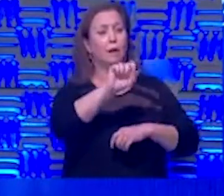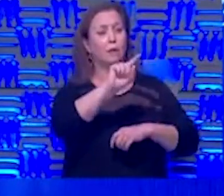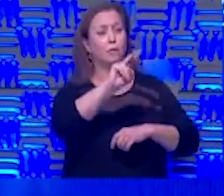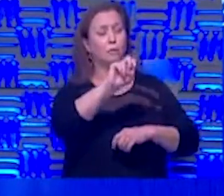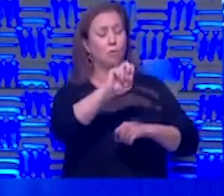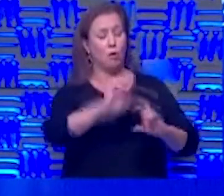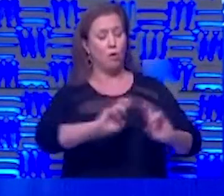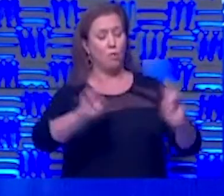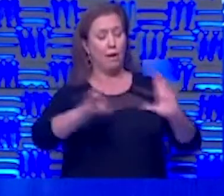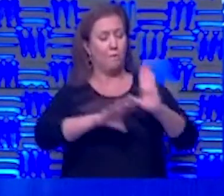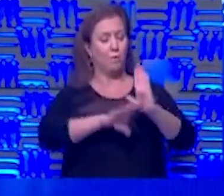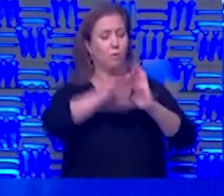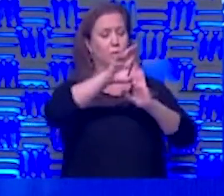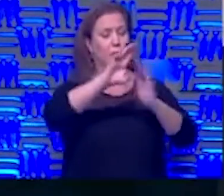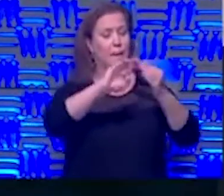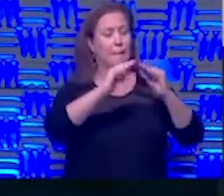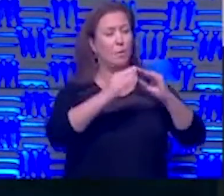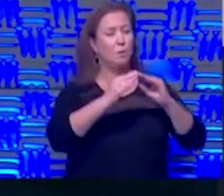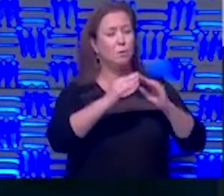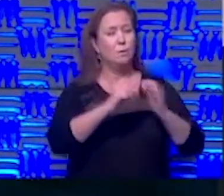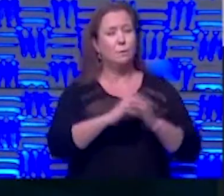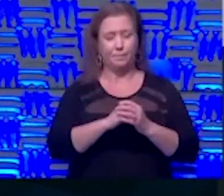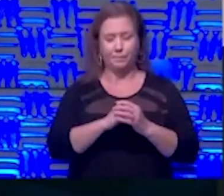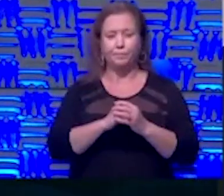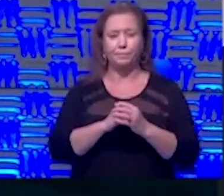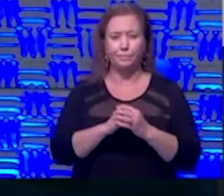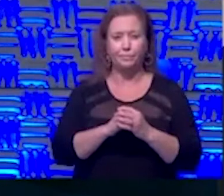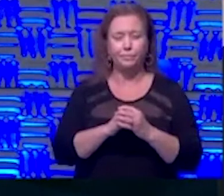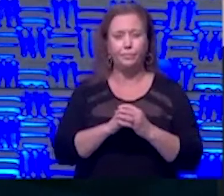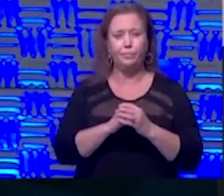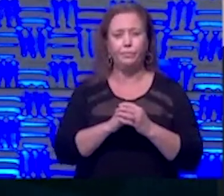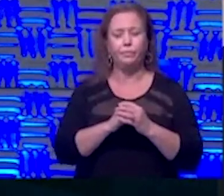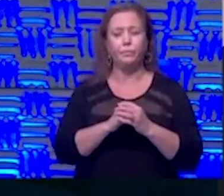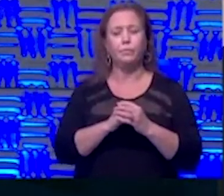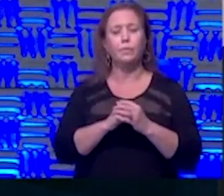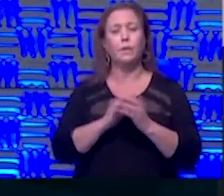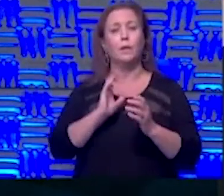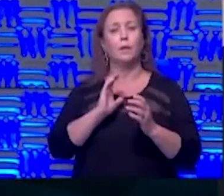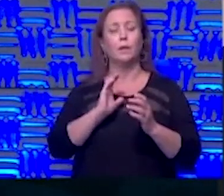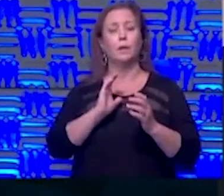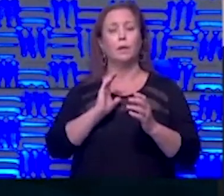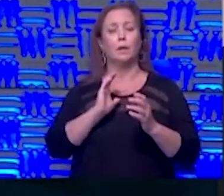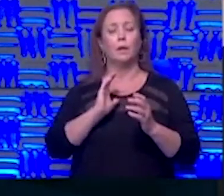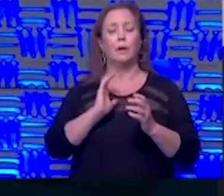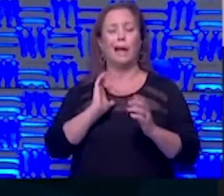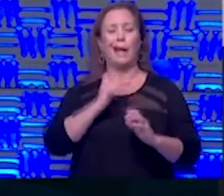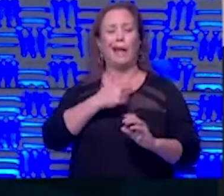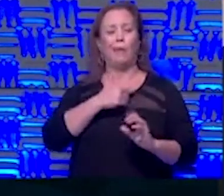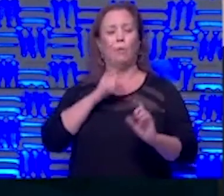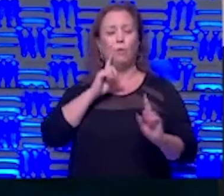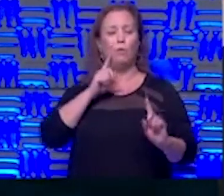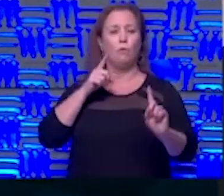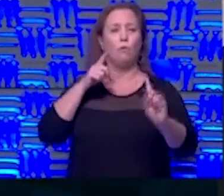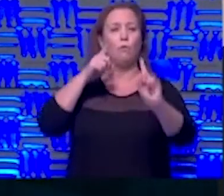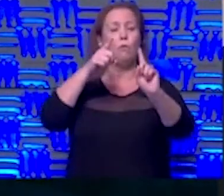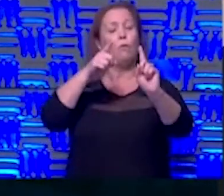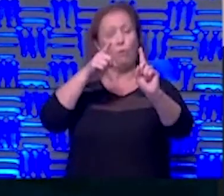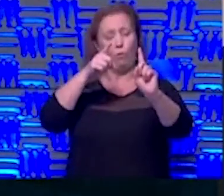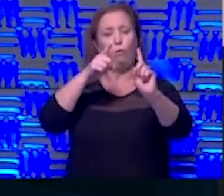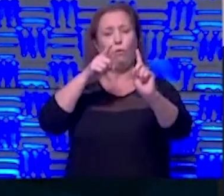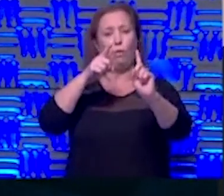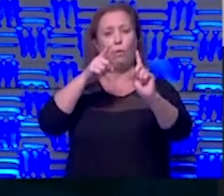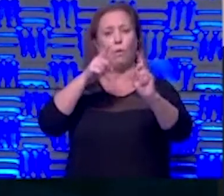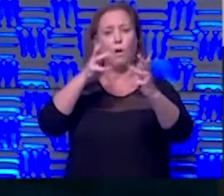another surge? Yeah, we have a goal as part of this to get to